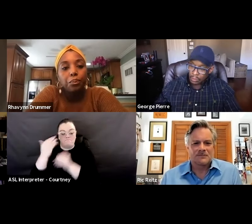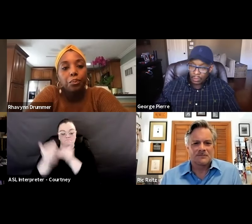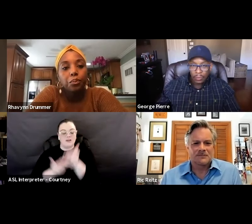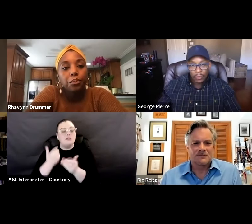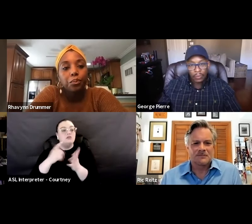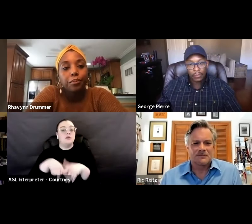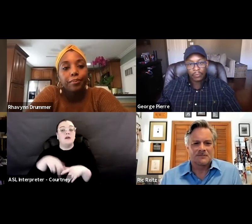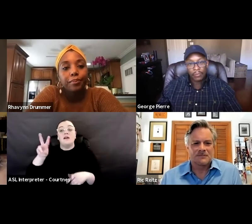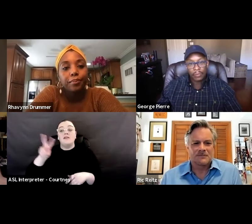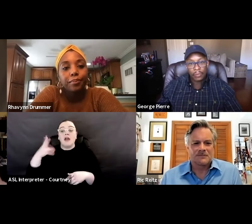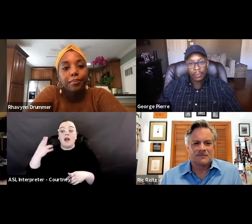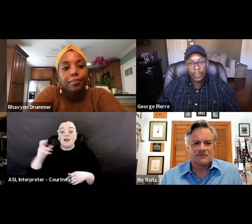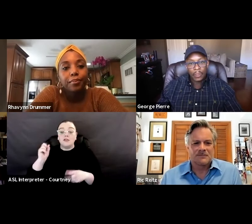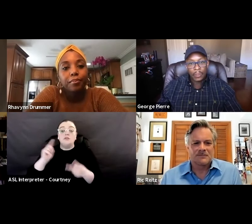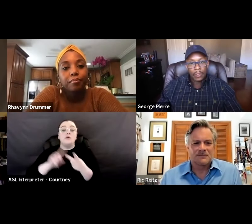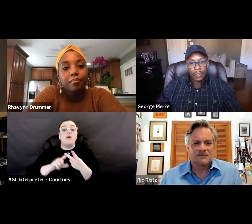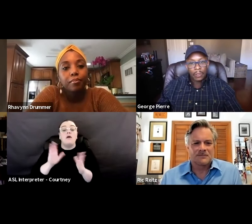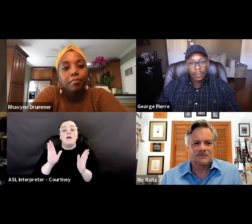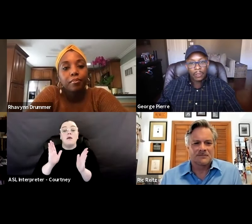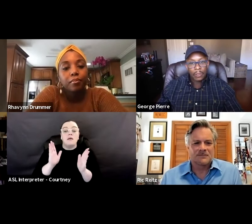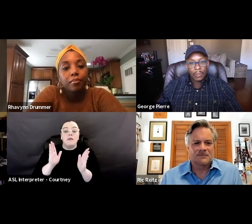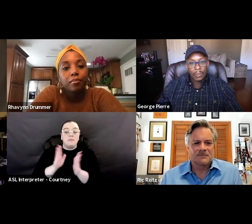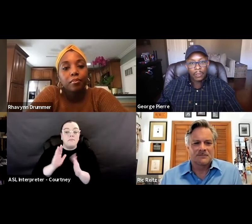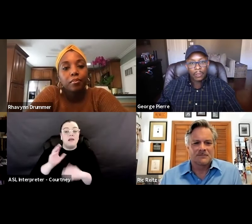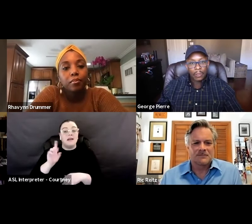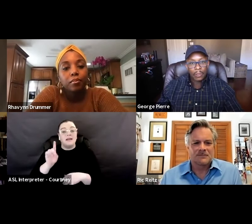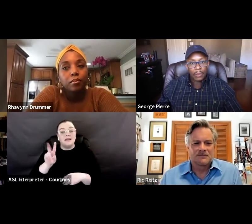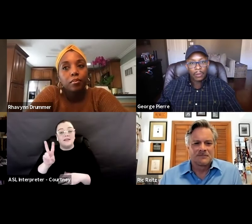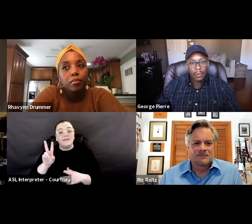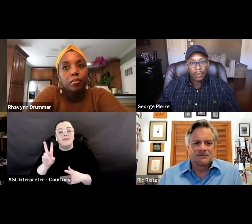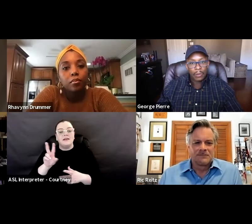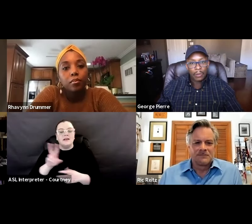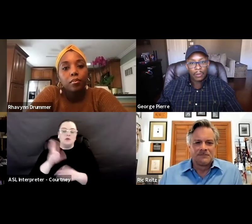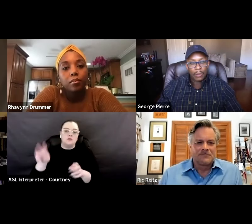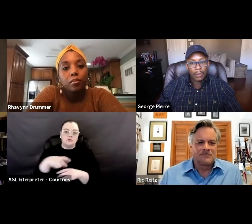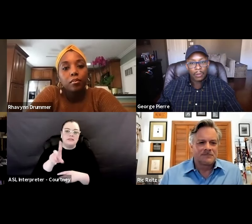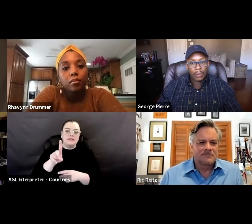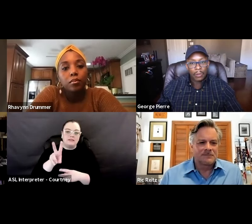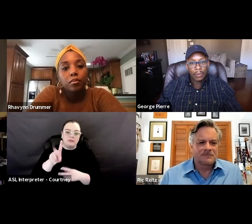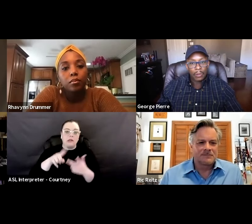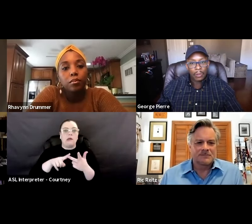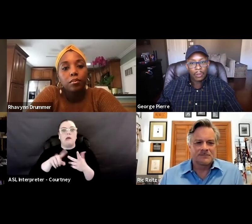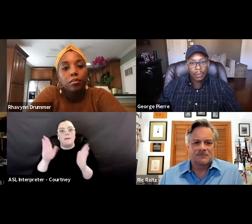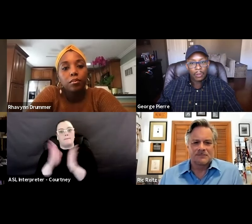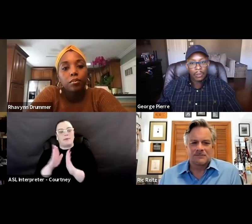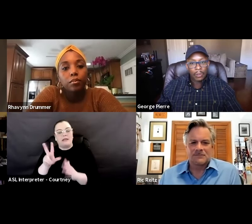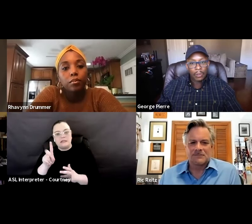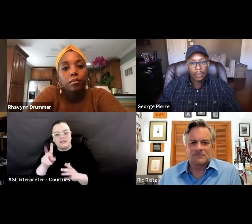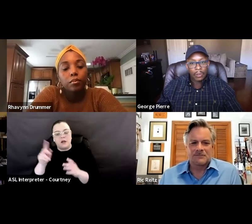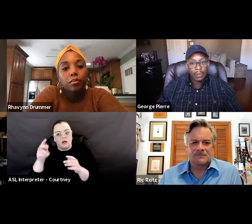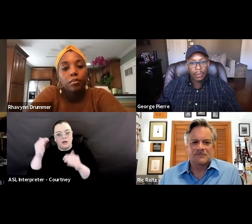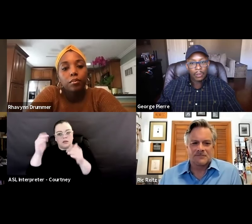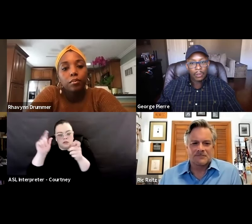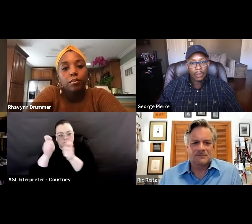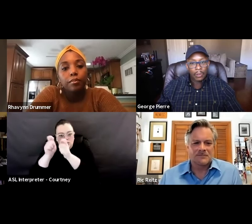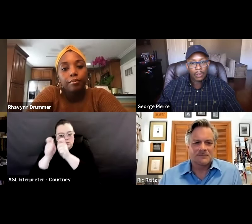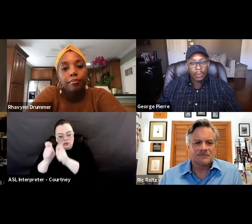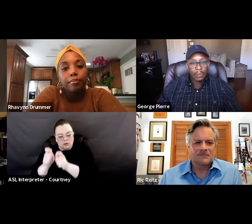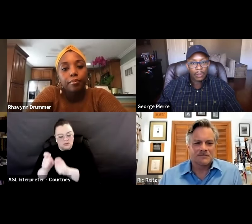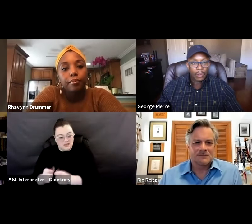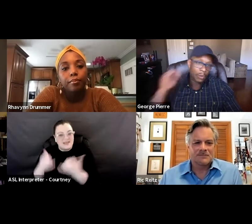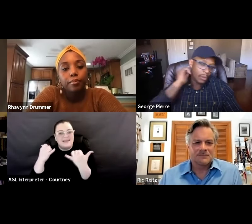to little DVDs, and then now we have streaming. So we've been at this since, I guess, 2008. We've been at this for 12 years,